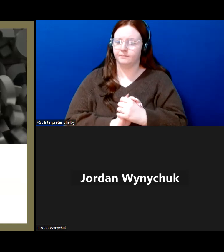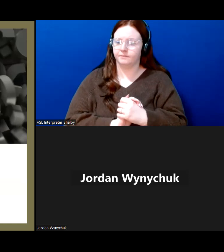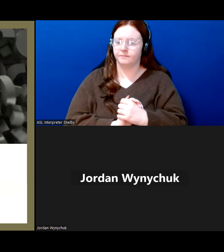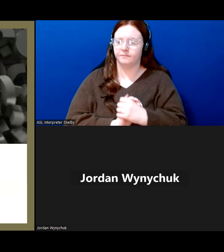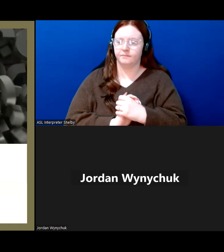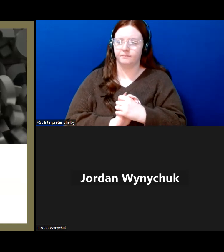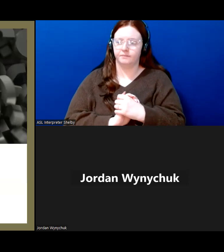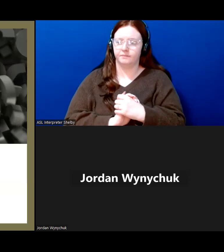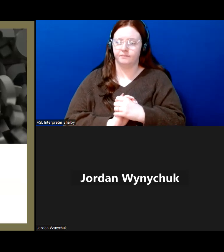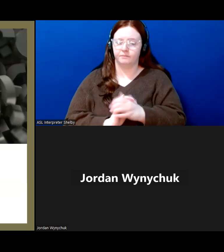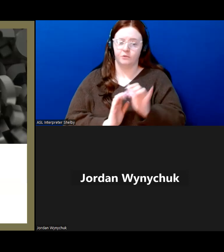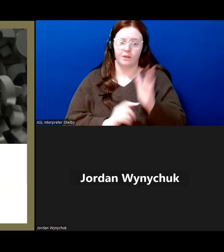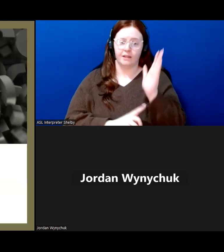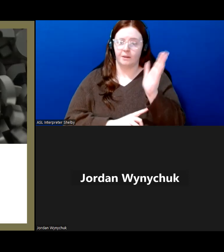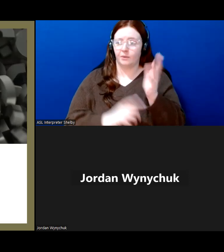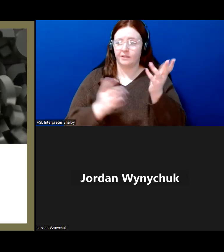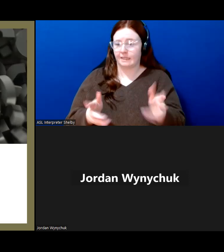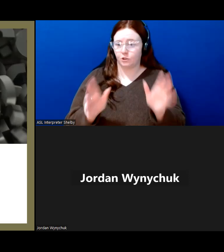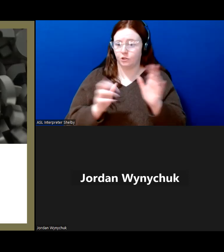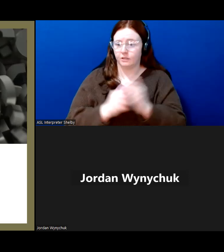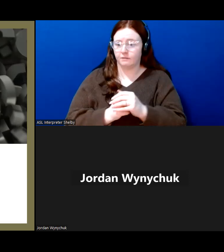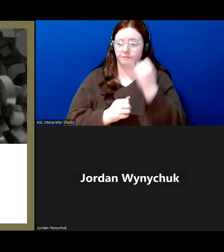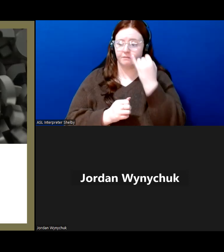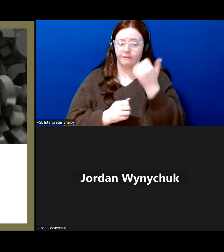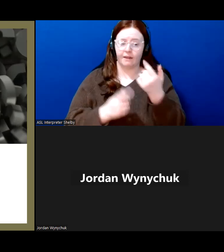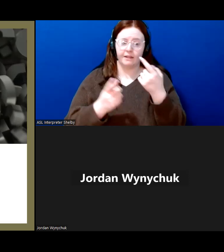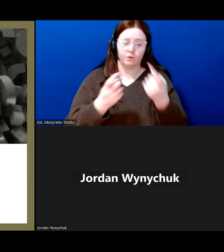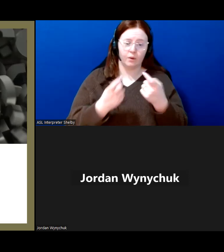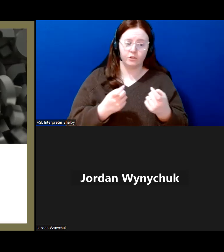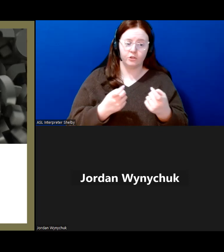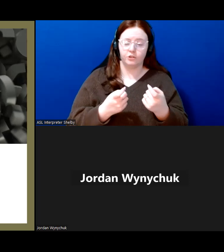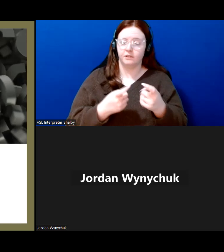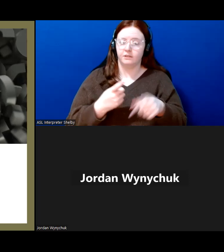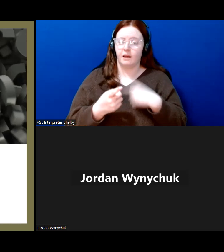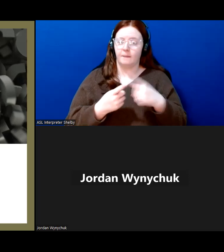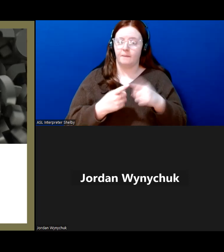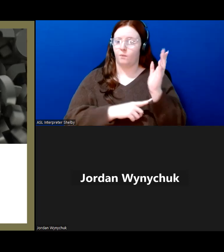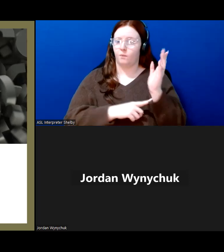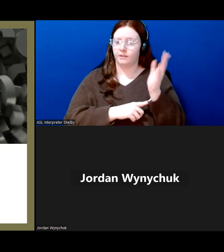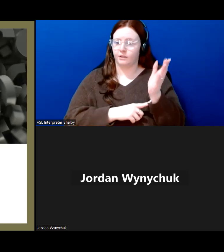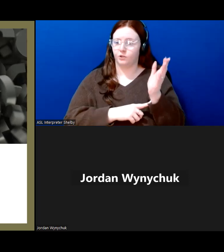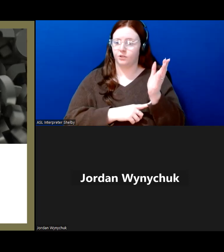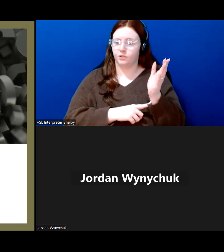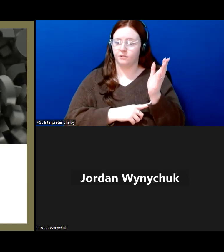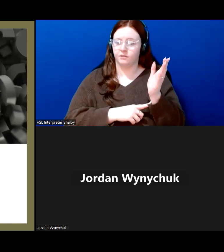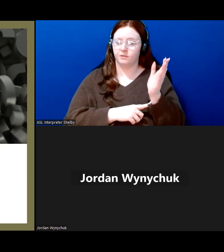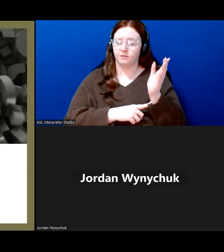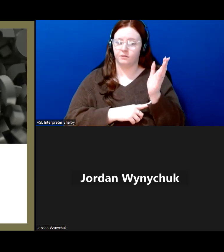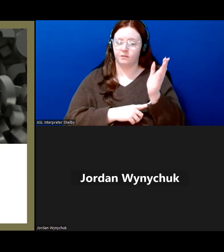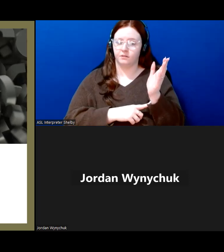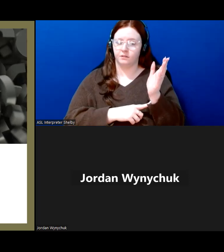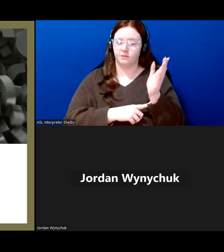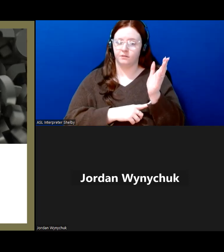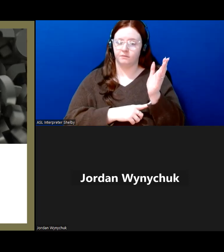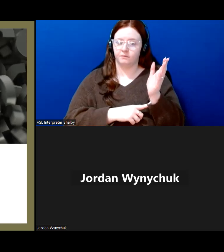And that's my presentation. If anyone has any questions regarding the presentation, the programs that